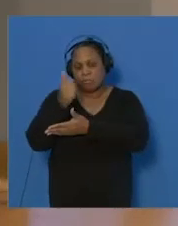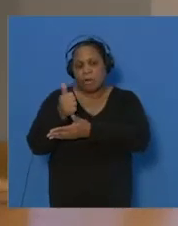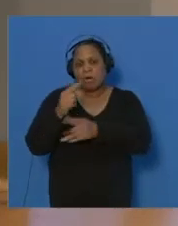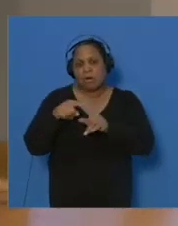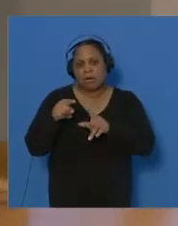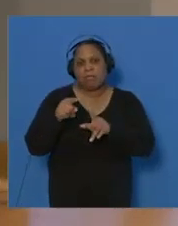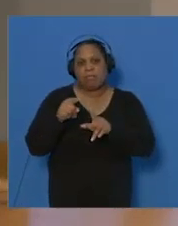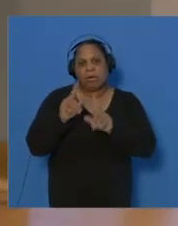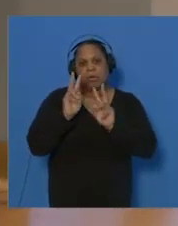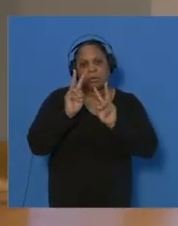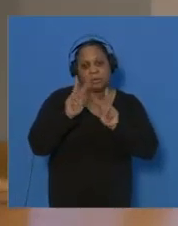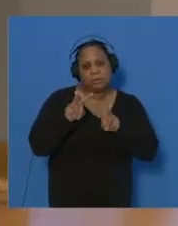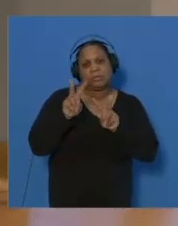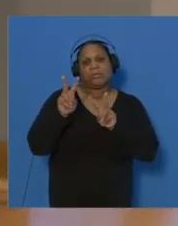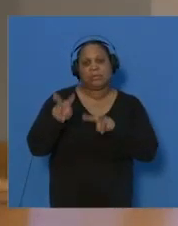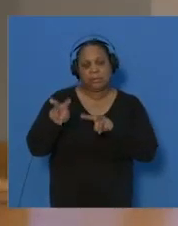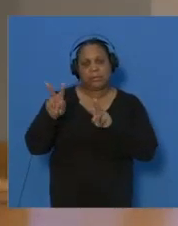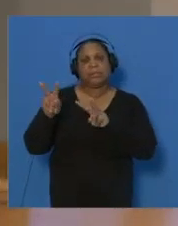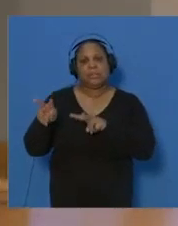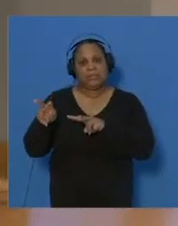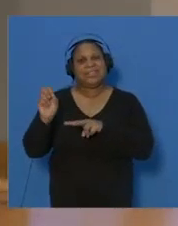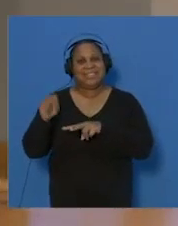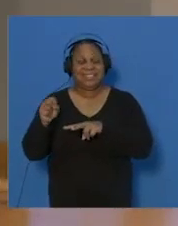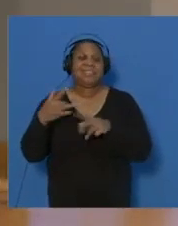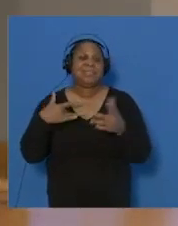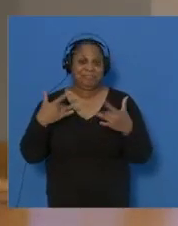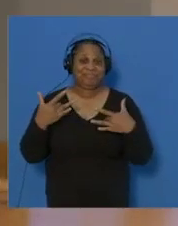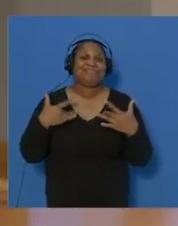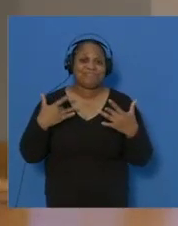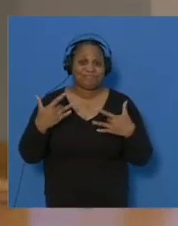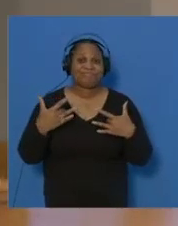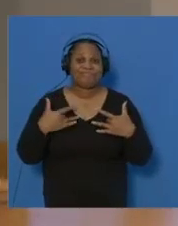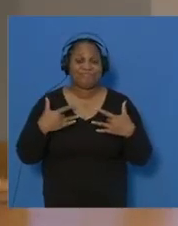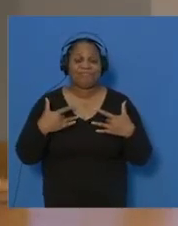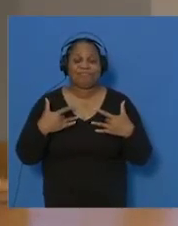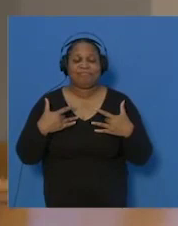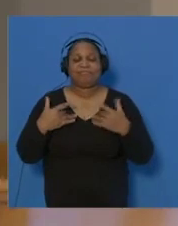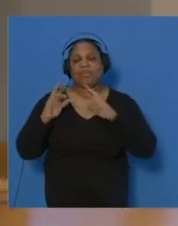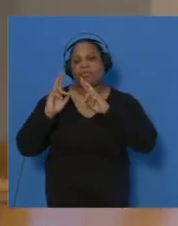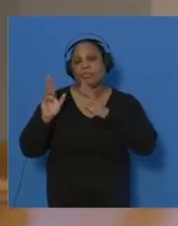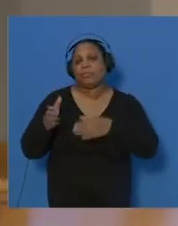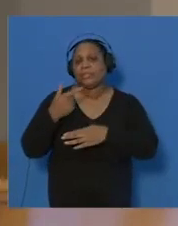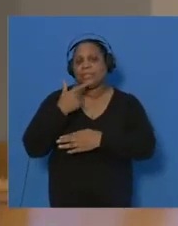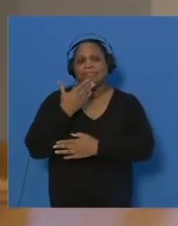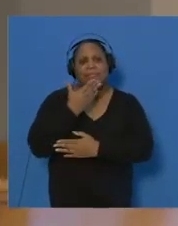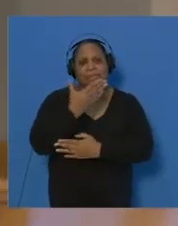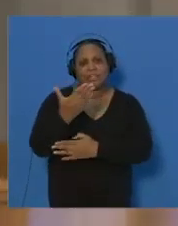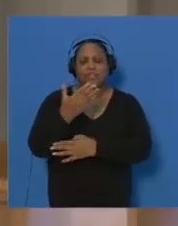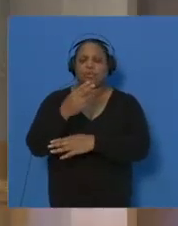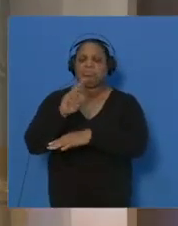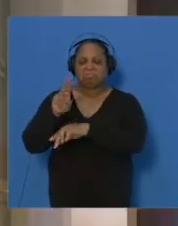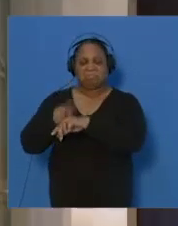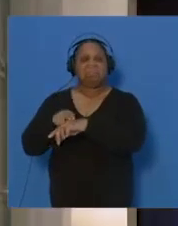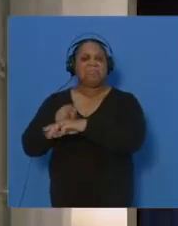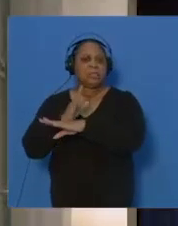it, and it is certainly a cause for concern. Thank you. Minister of National